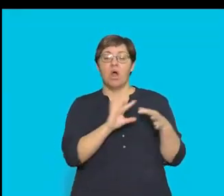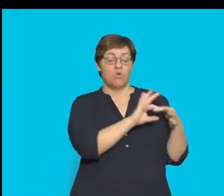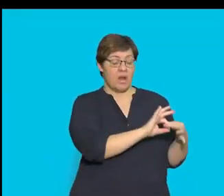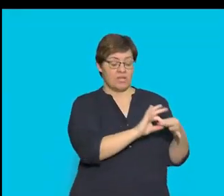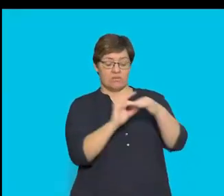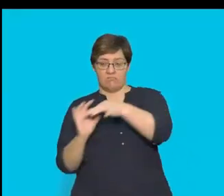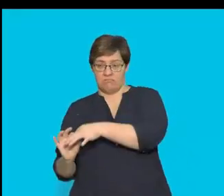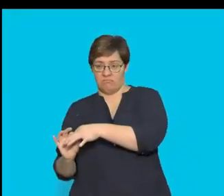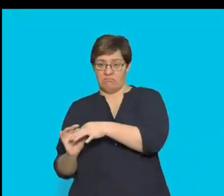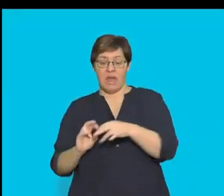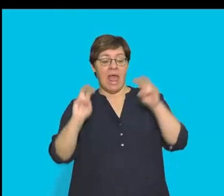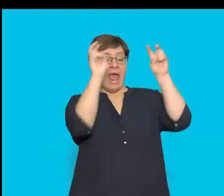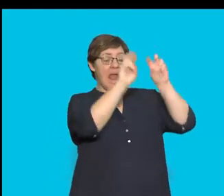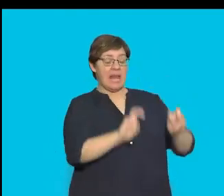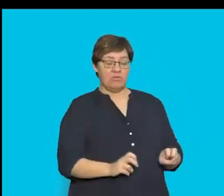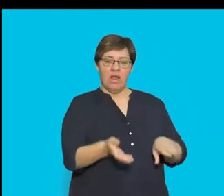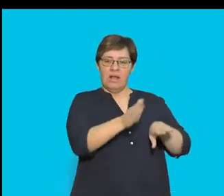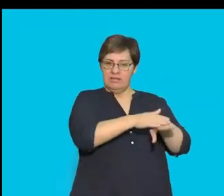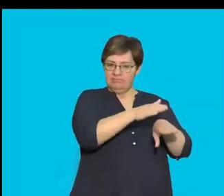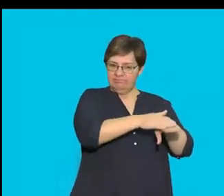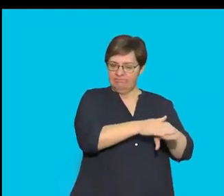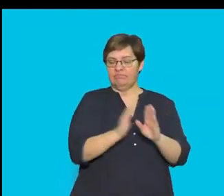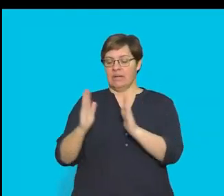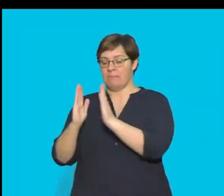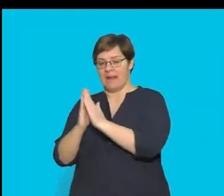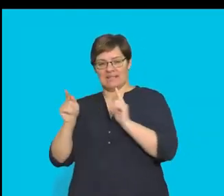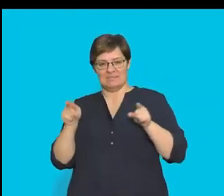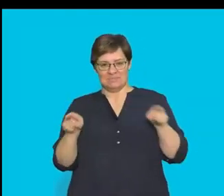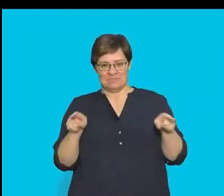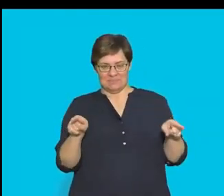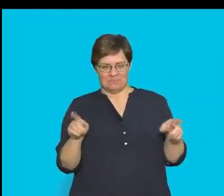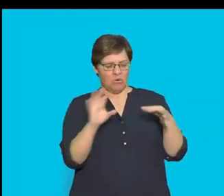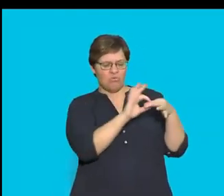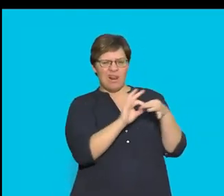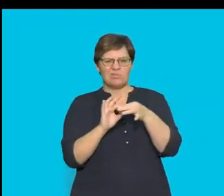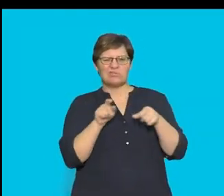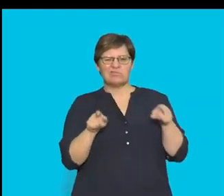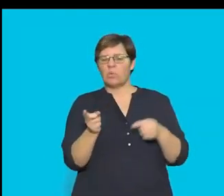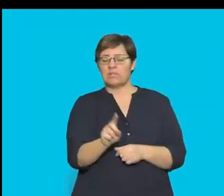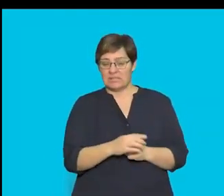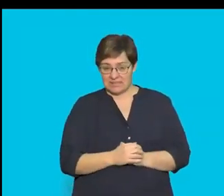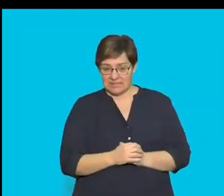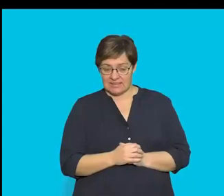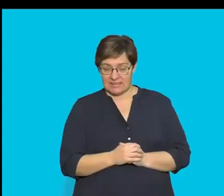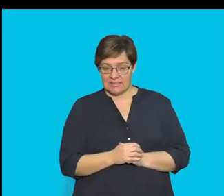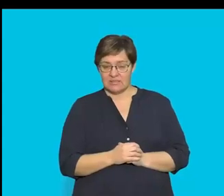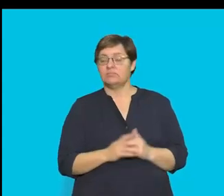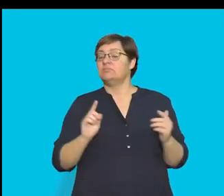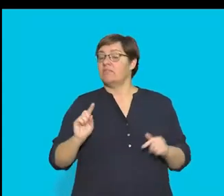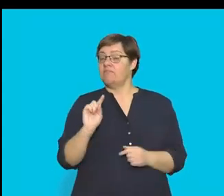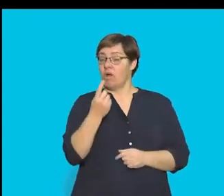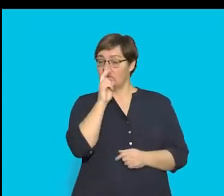current and magnetism. And in the first instance, we recognize that when you have an